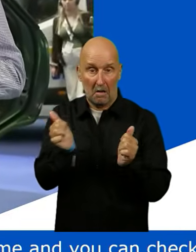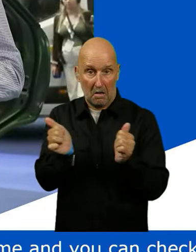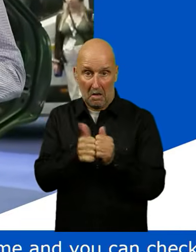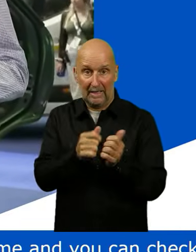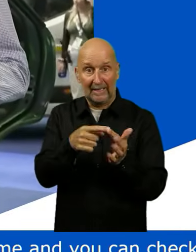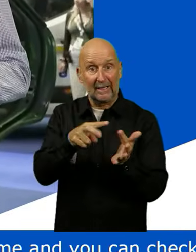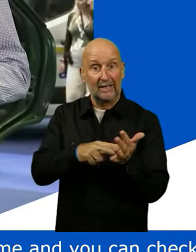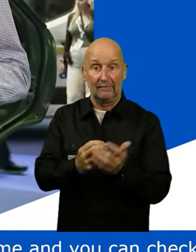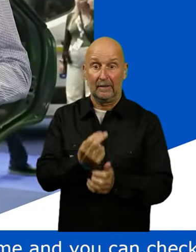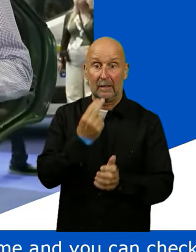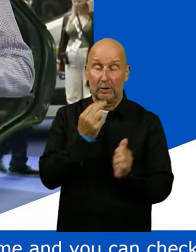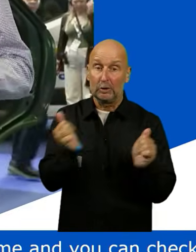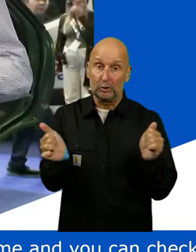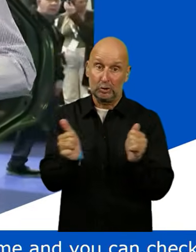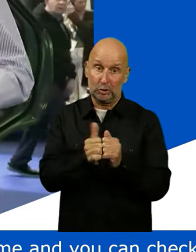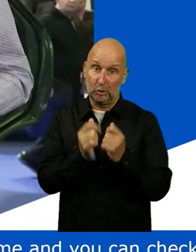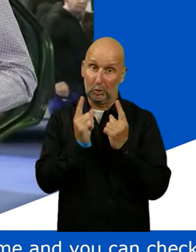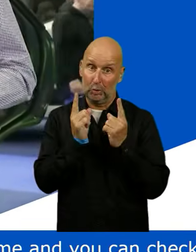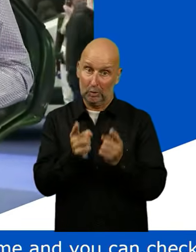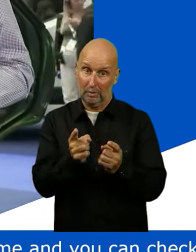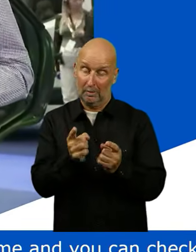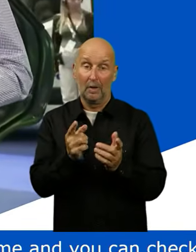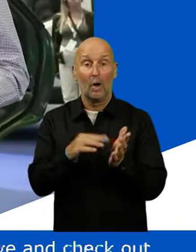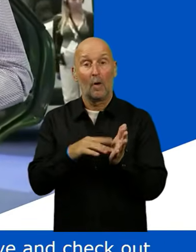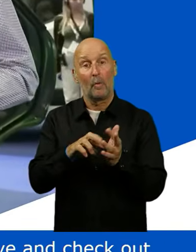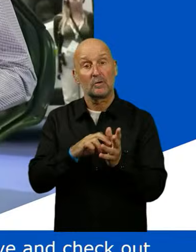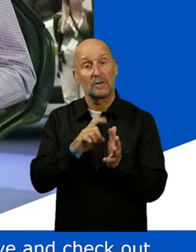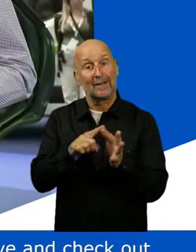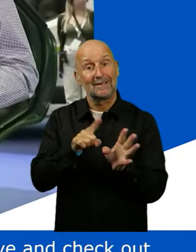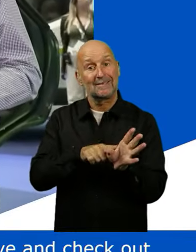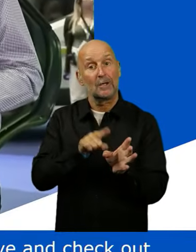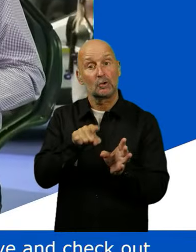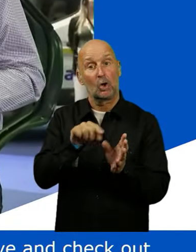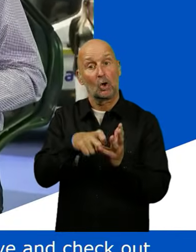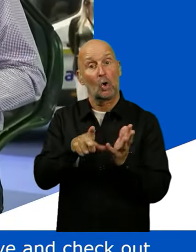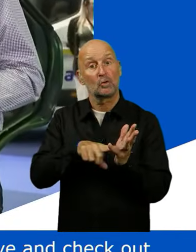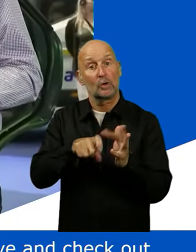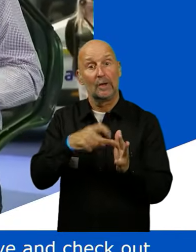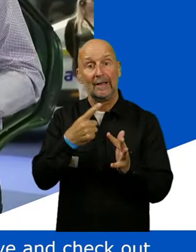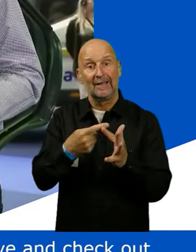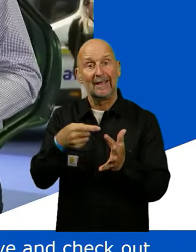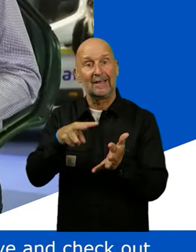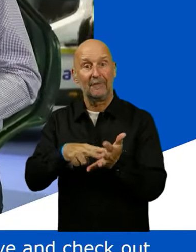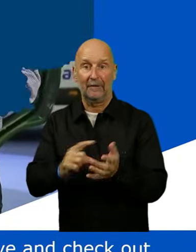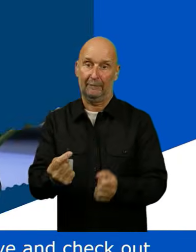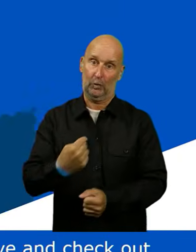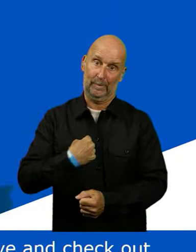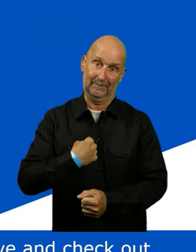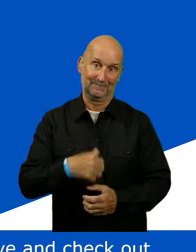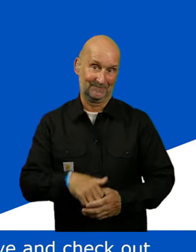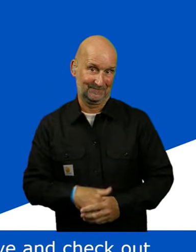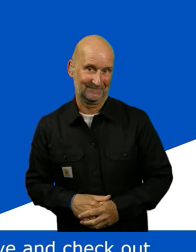EV will work for you. That's on motability.co.uk, EV for me.